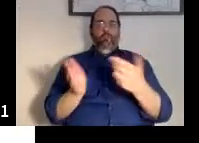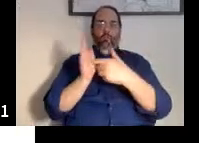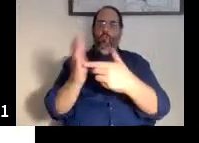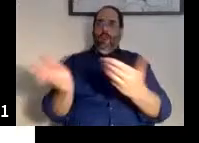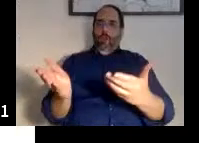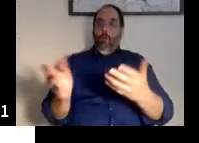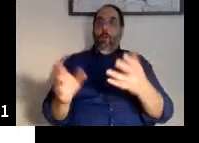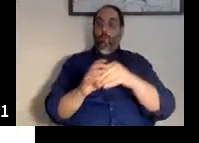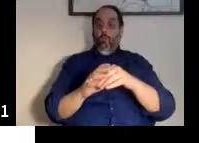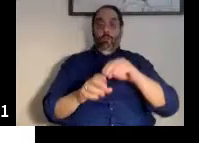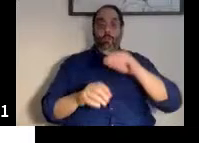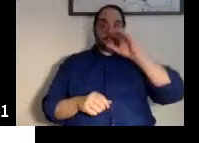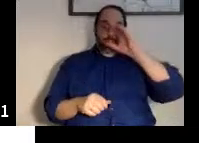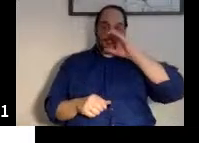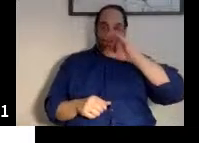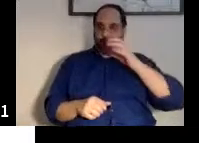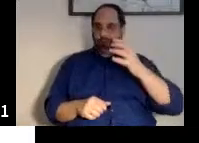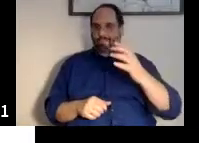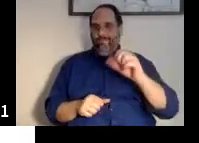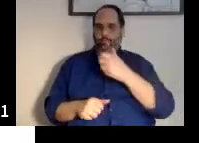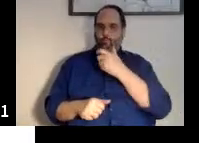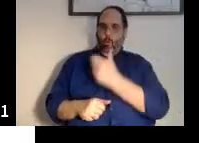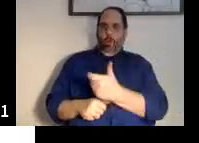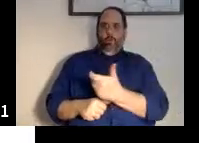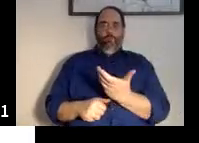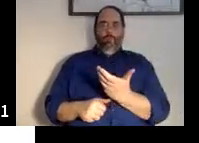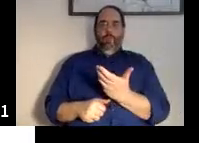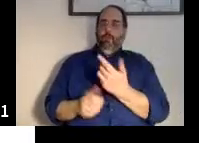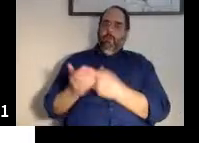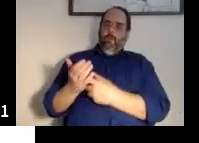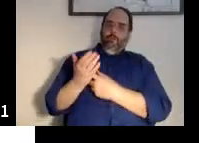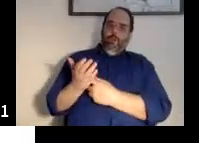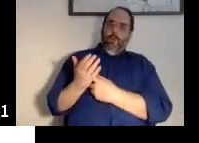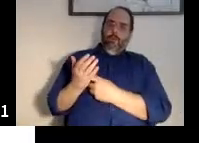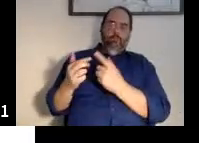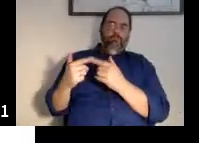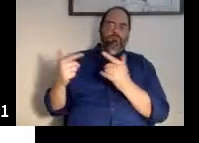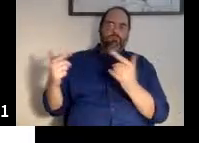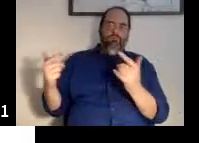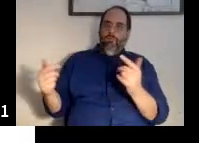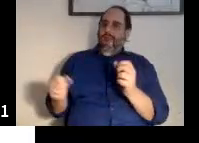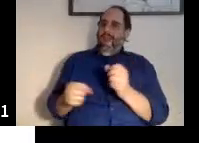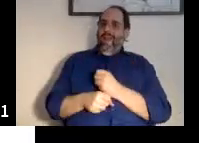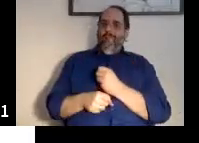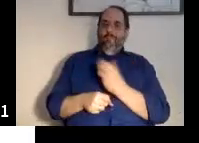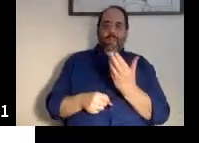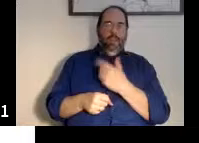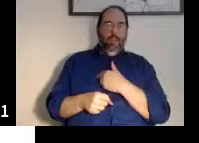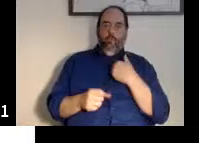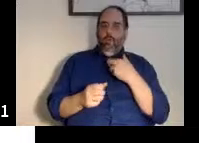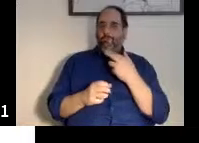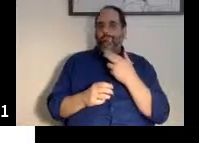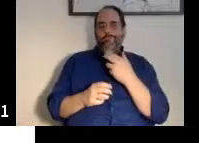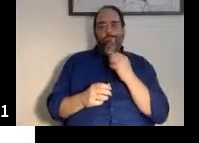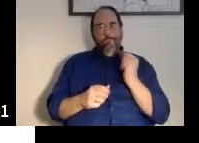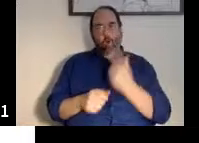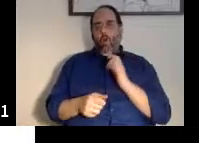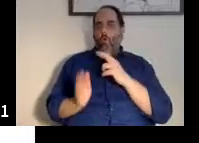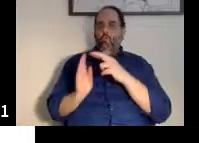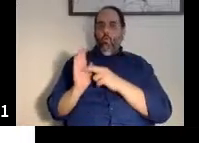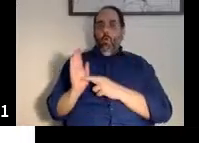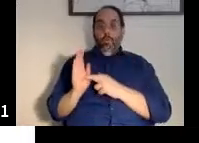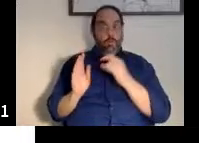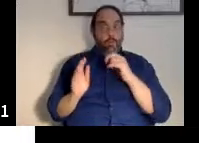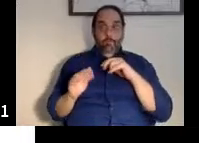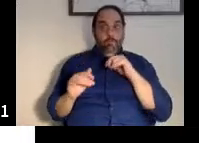including animations on many different topics, discussions on all the Access Board's different rulemaking. And if you're not currently signed up,